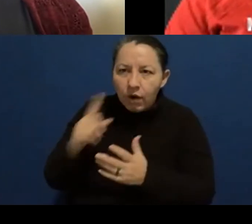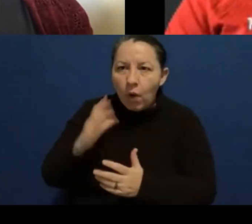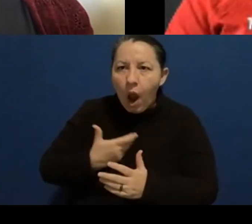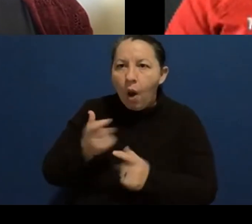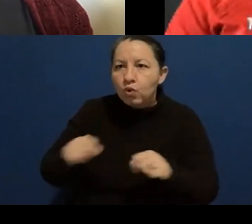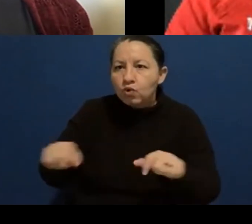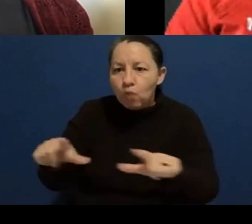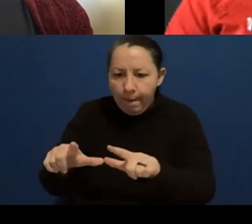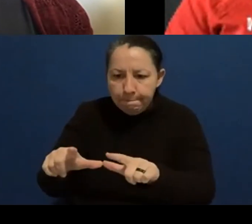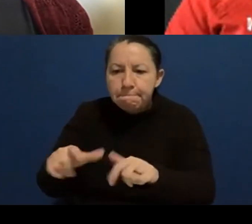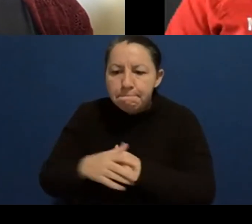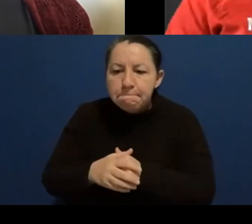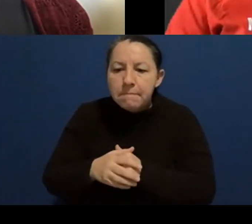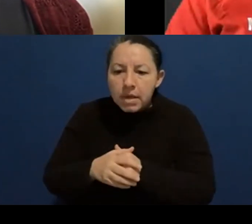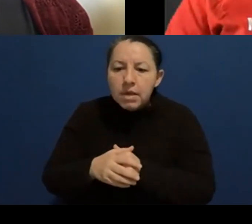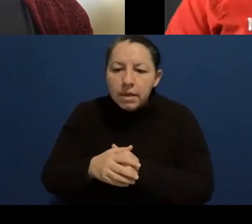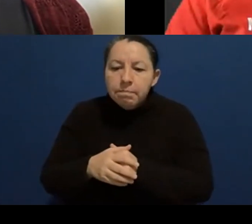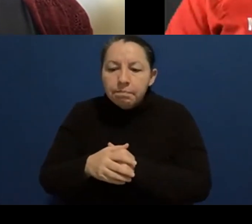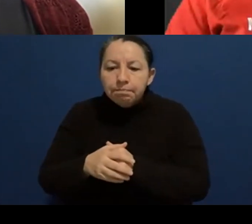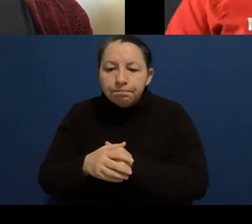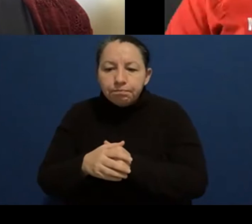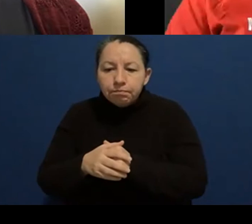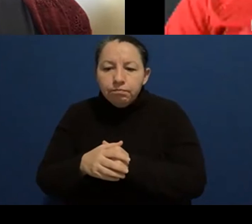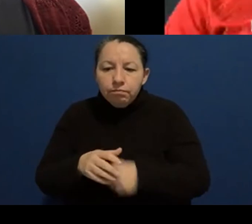So we are